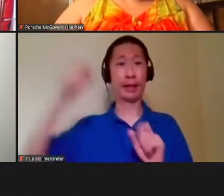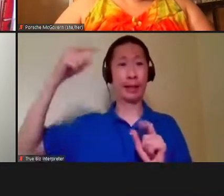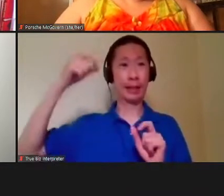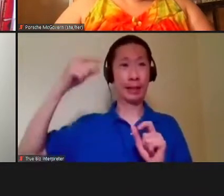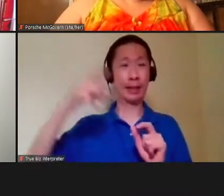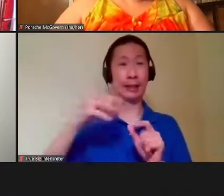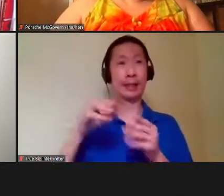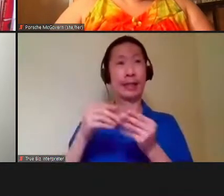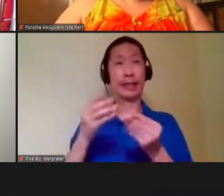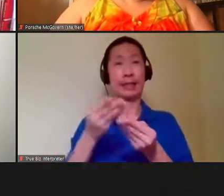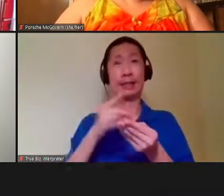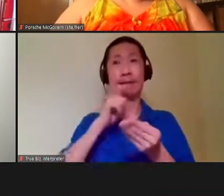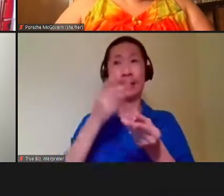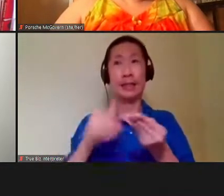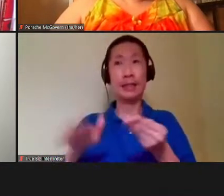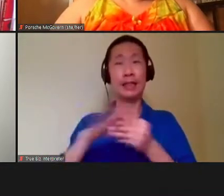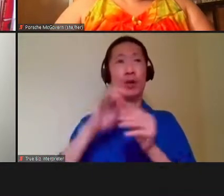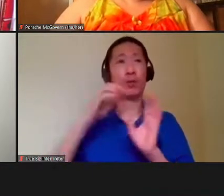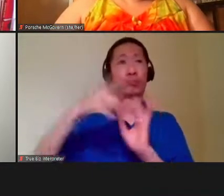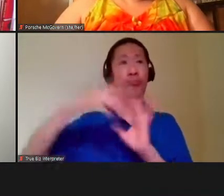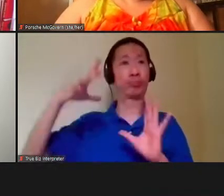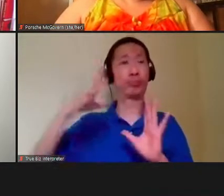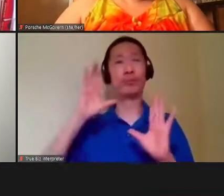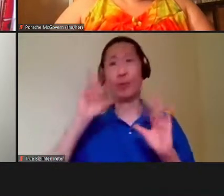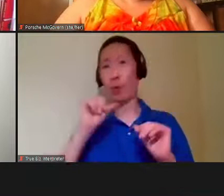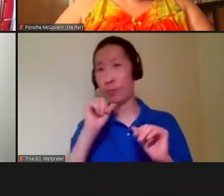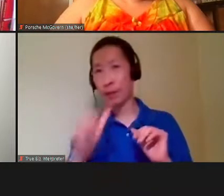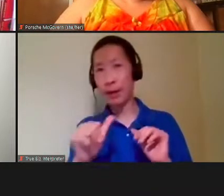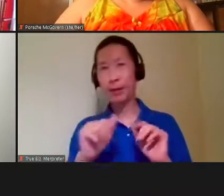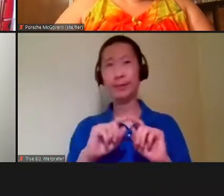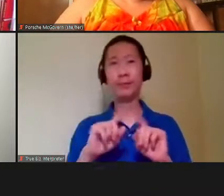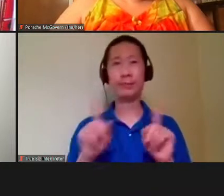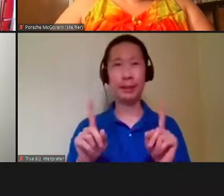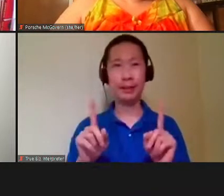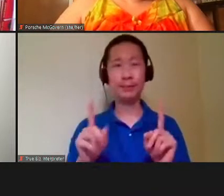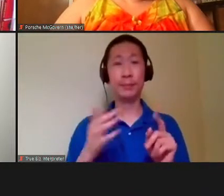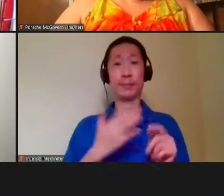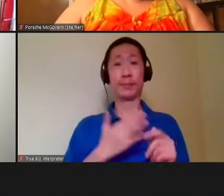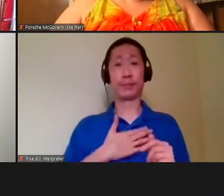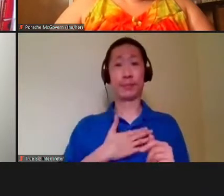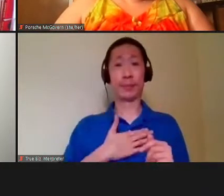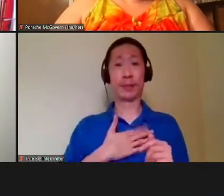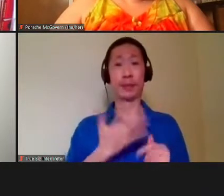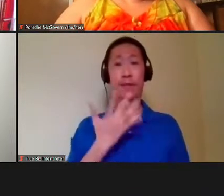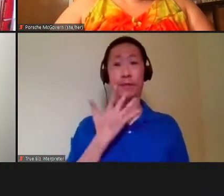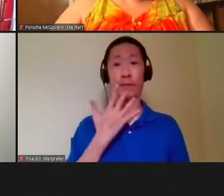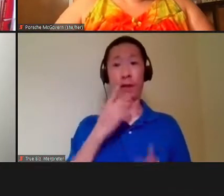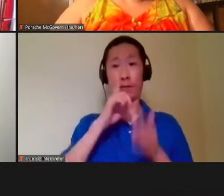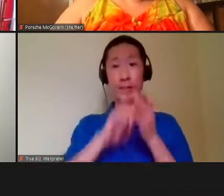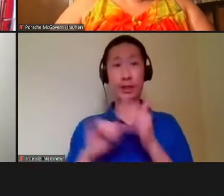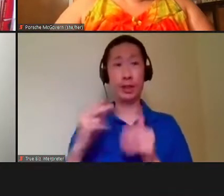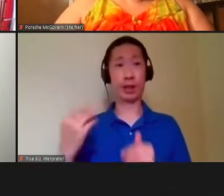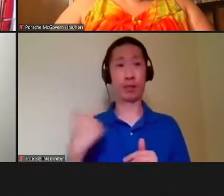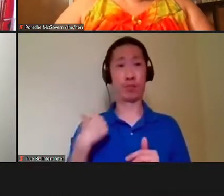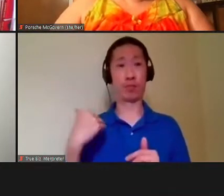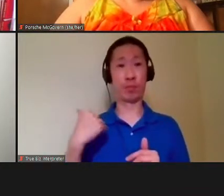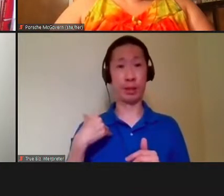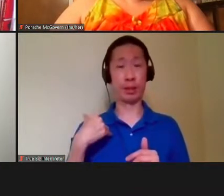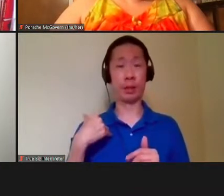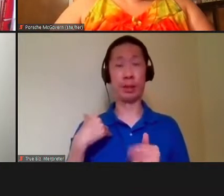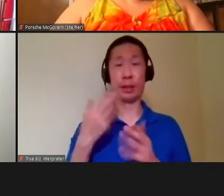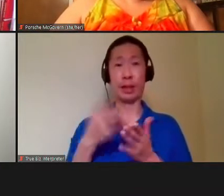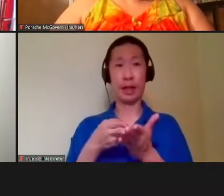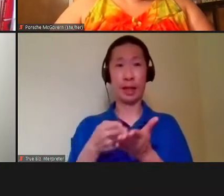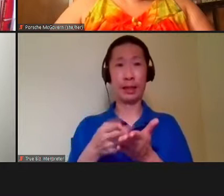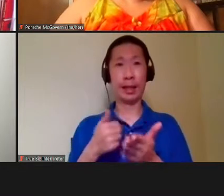desert will drop. Hope it does it. My favorite check-in prompt, I honestly like